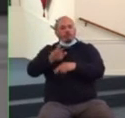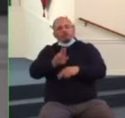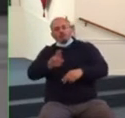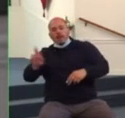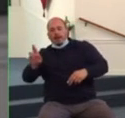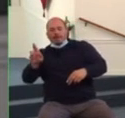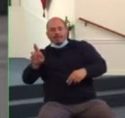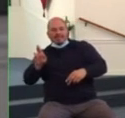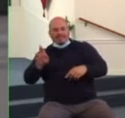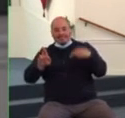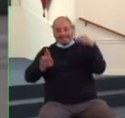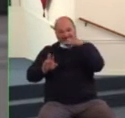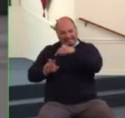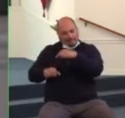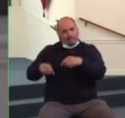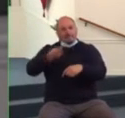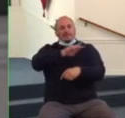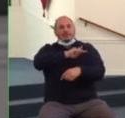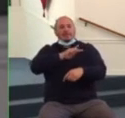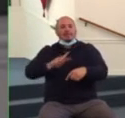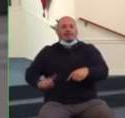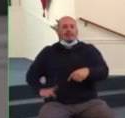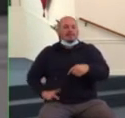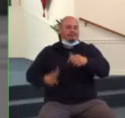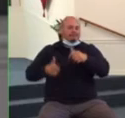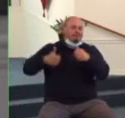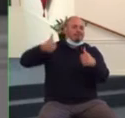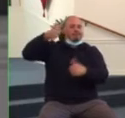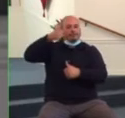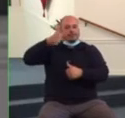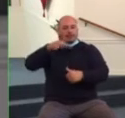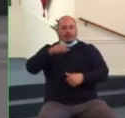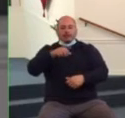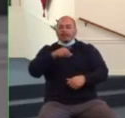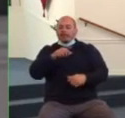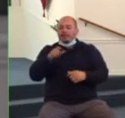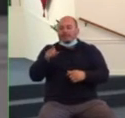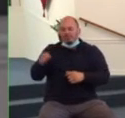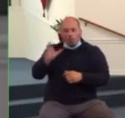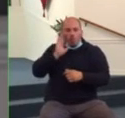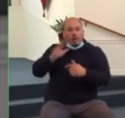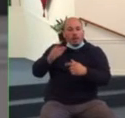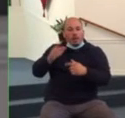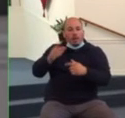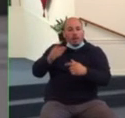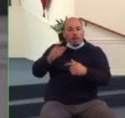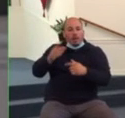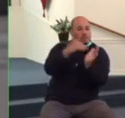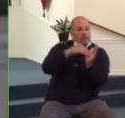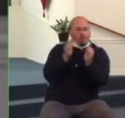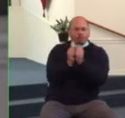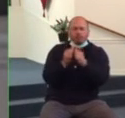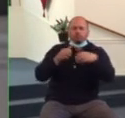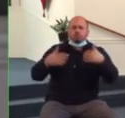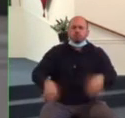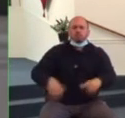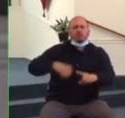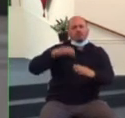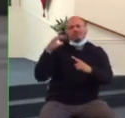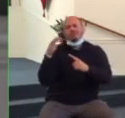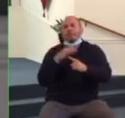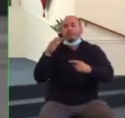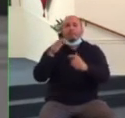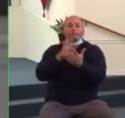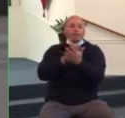with a cross-centered attitude and daily deny ourselves, take up our cross and follow Jesus, whom we love so much, whom